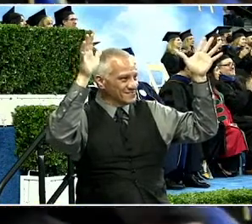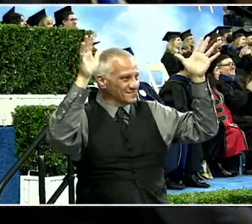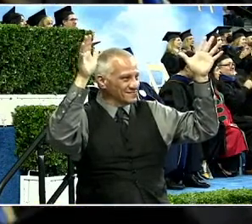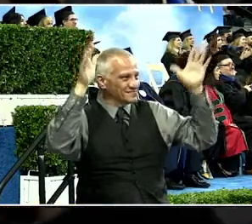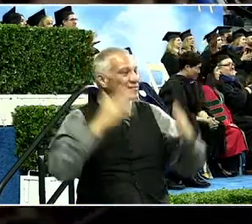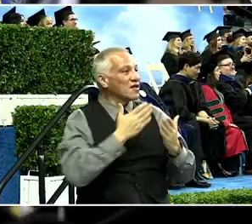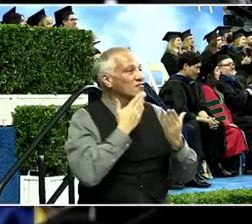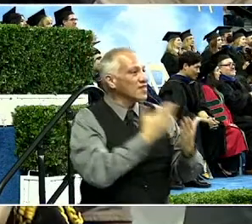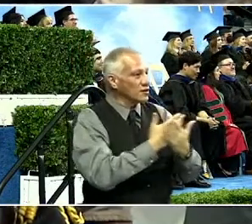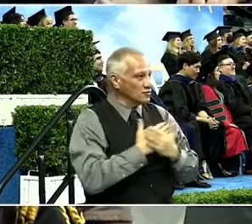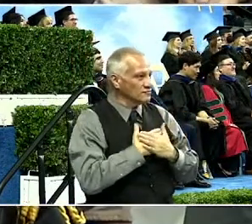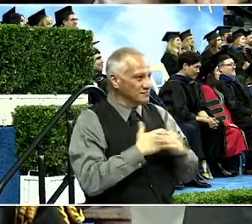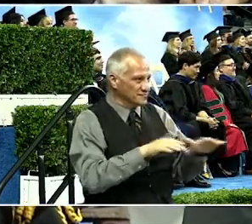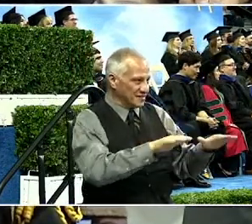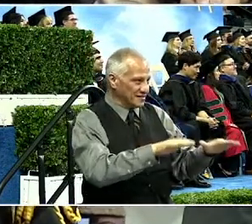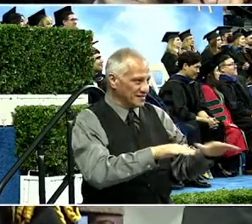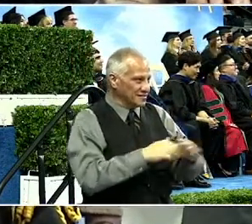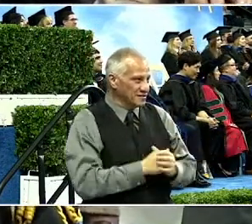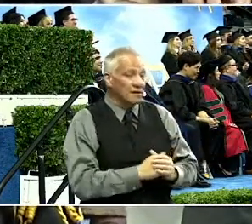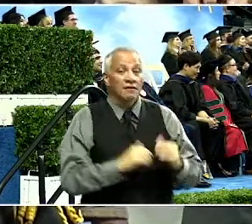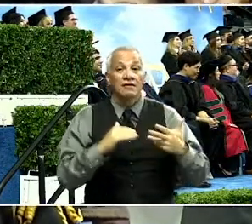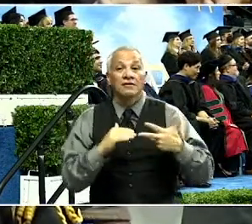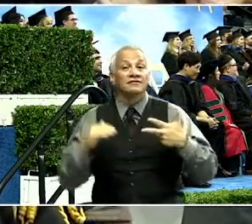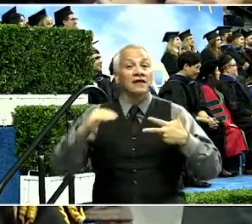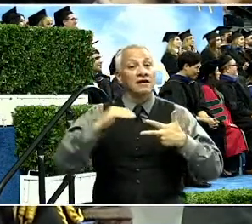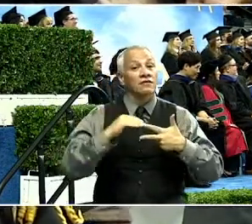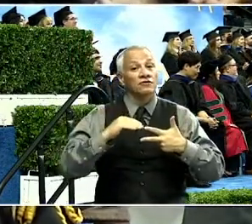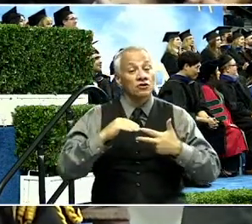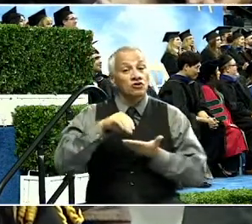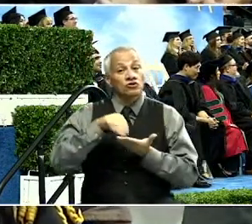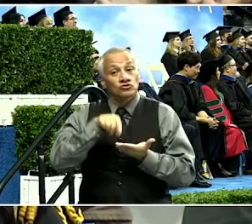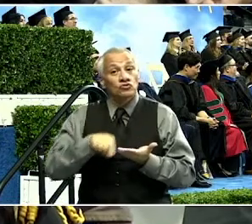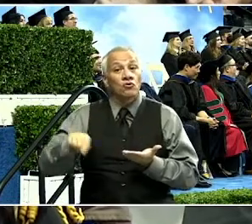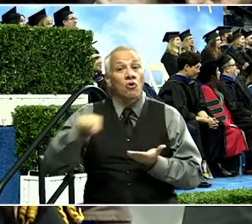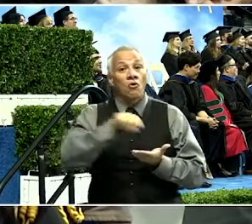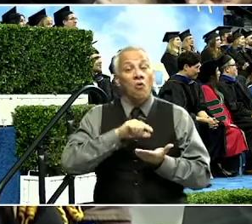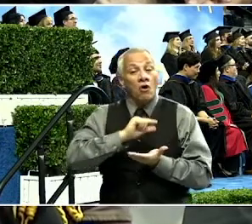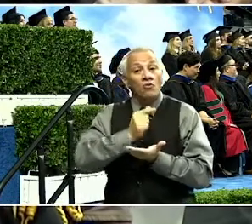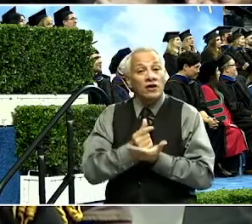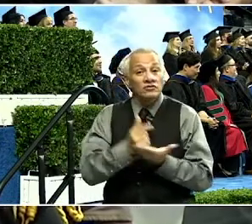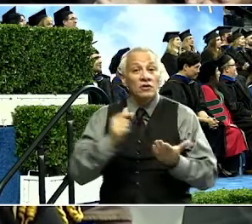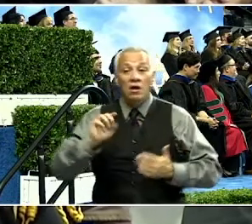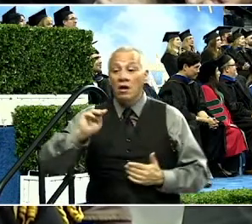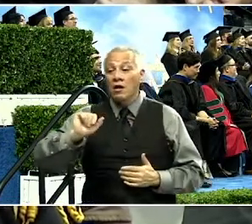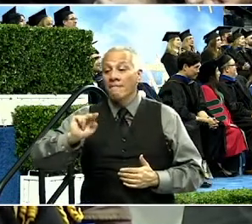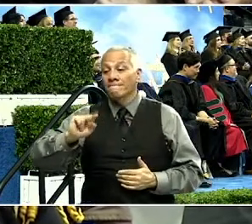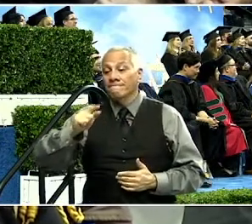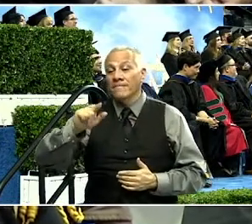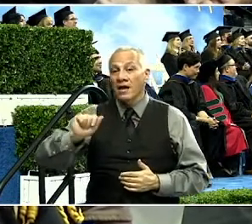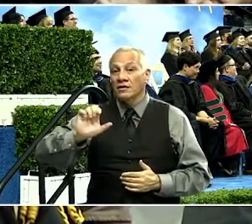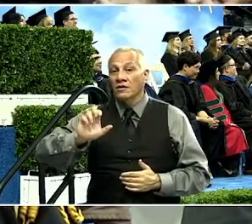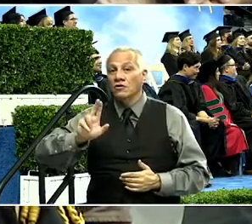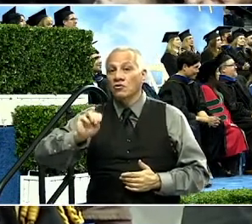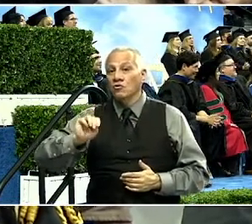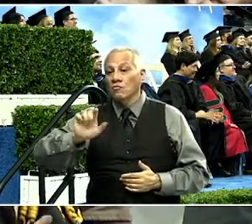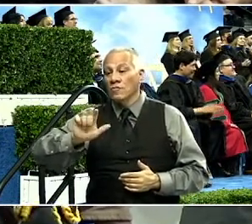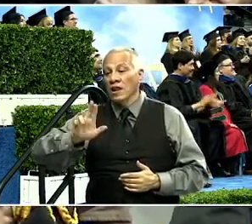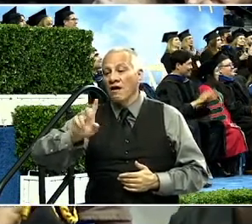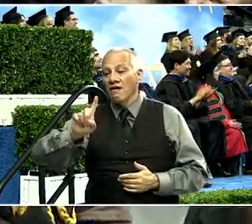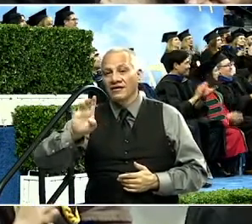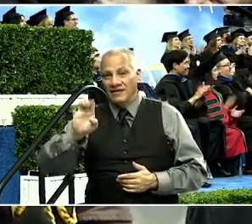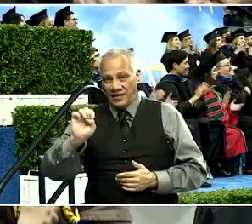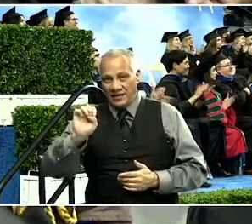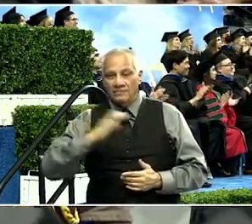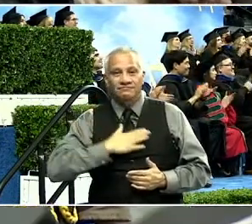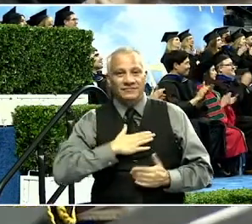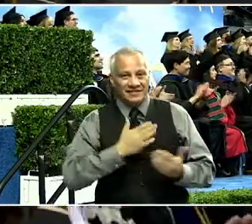Thank you. Please be seated. Next, I would like to honor our students who are graduating magna cum laude. Please stand if you are able